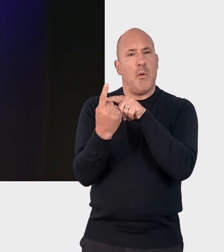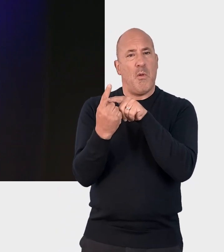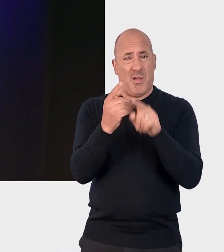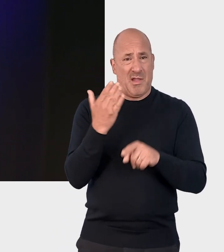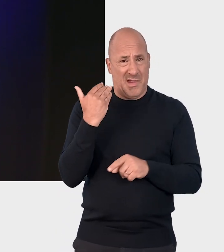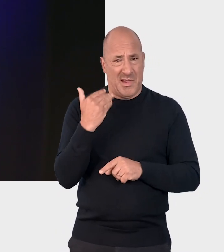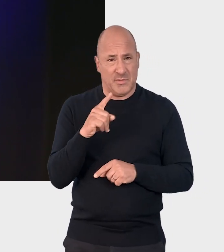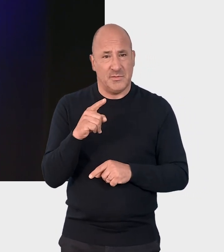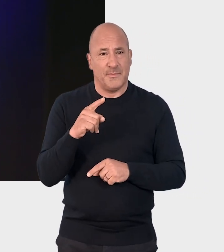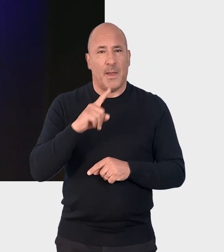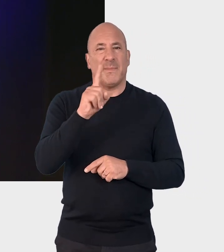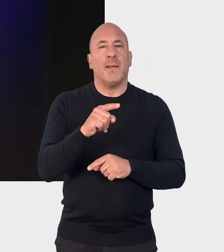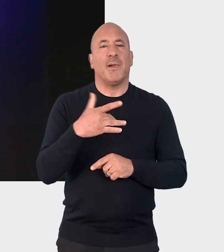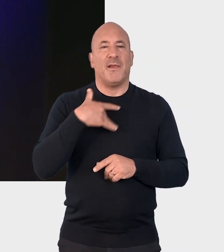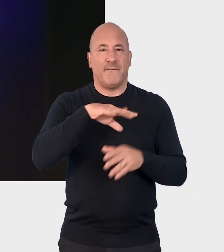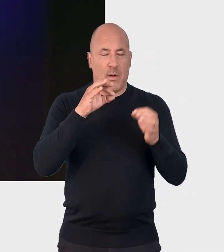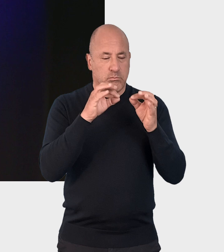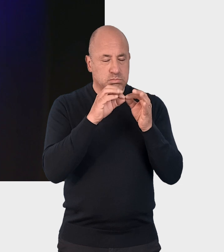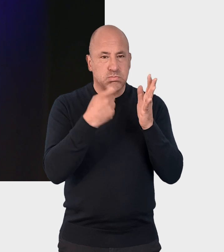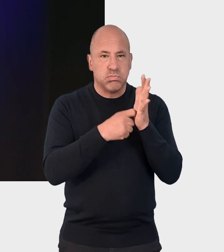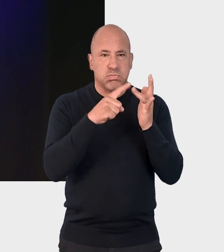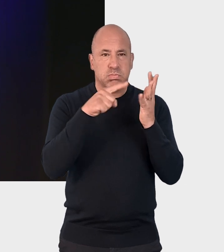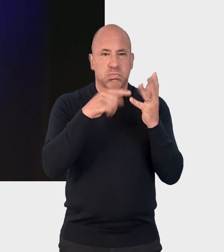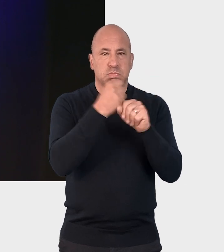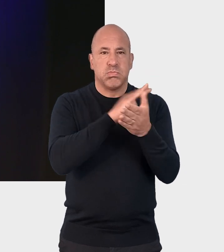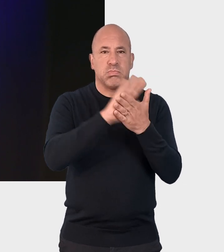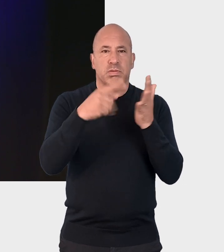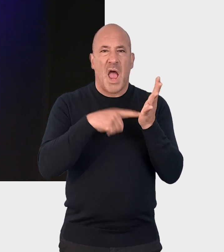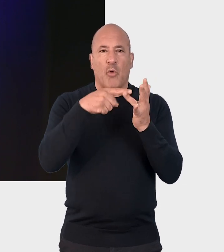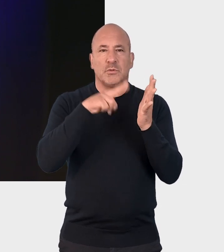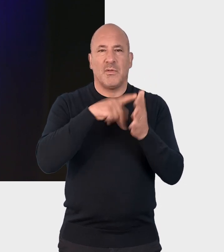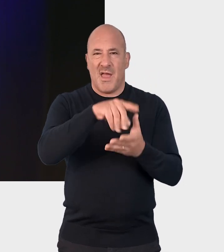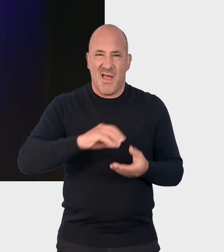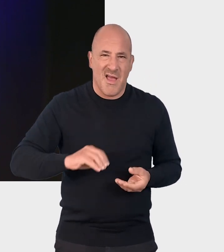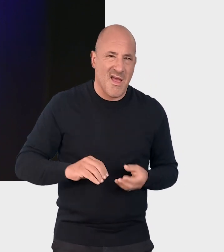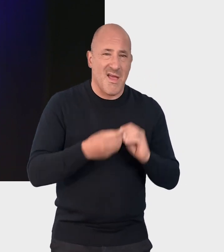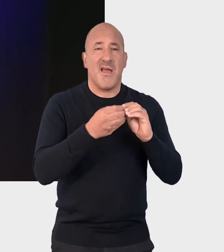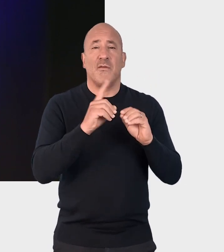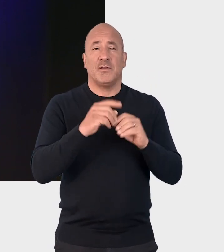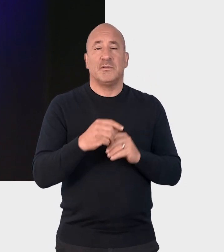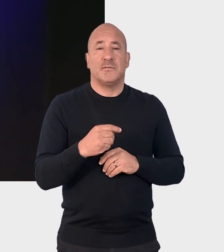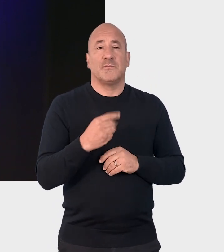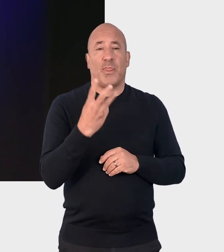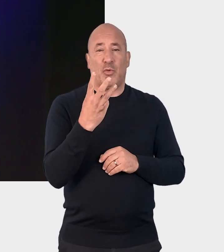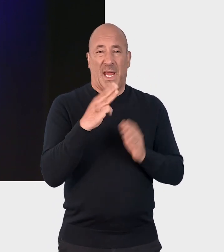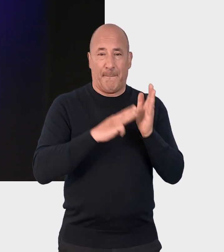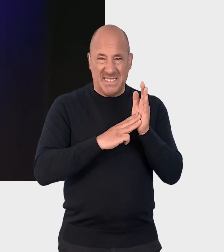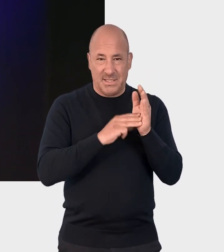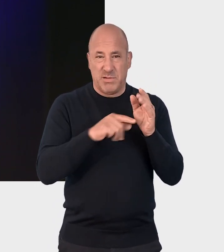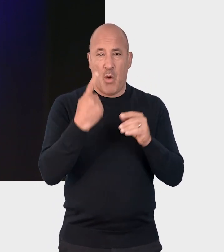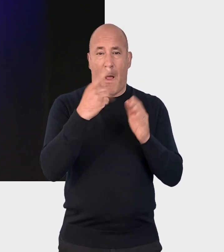consultation from, a little while ago now was the work from the residents in Broughton who erected